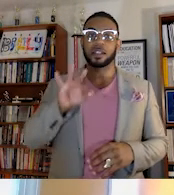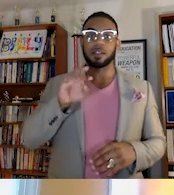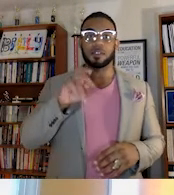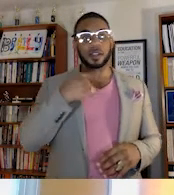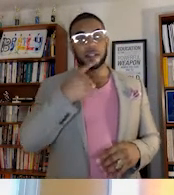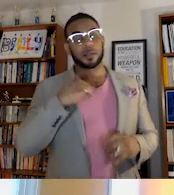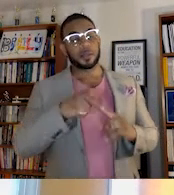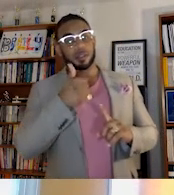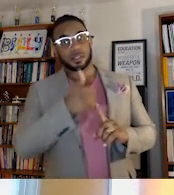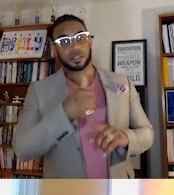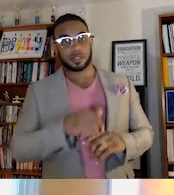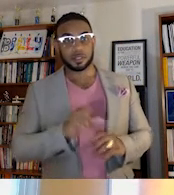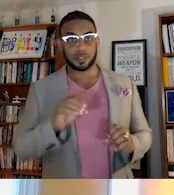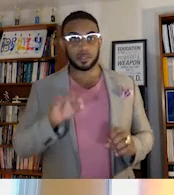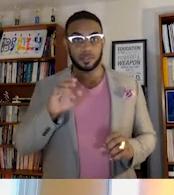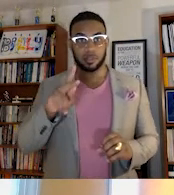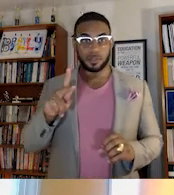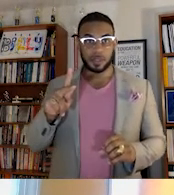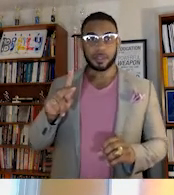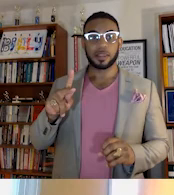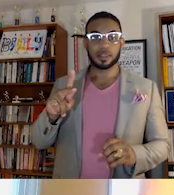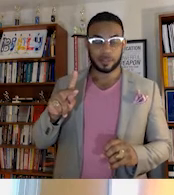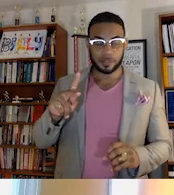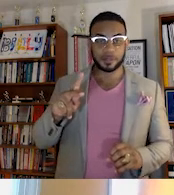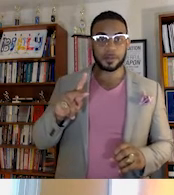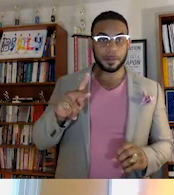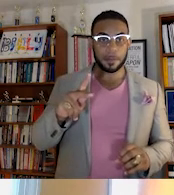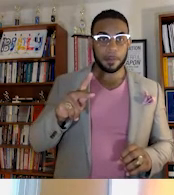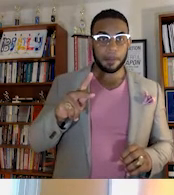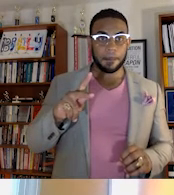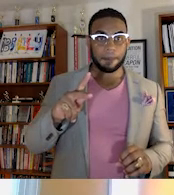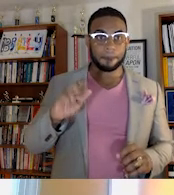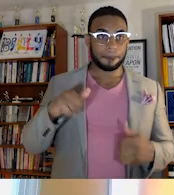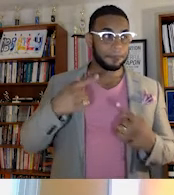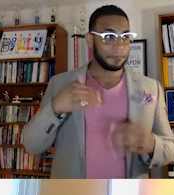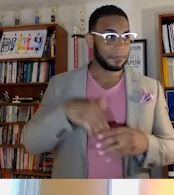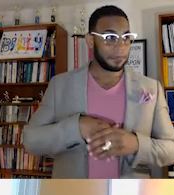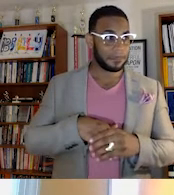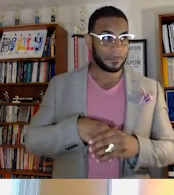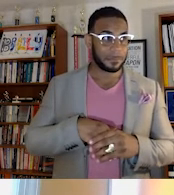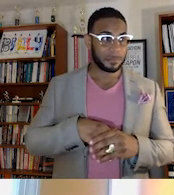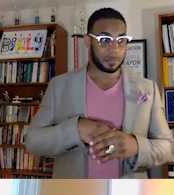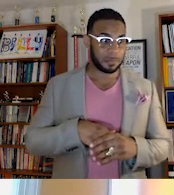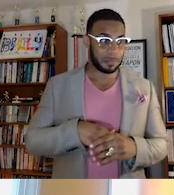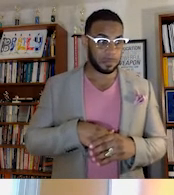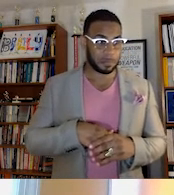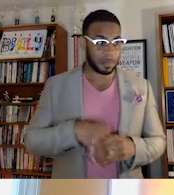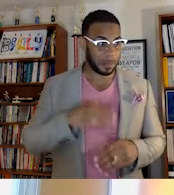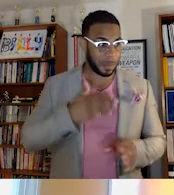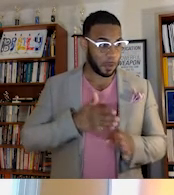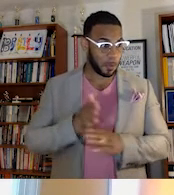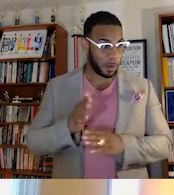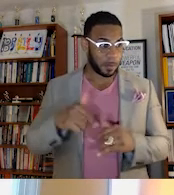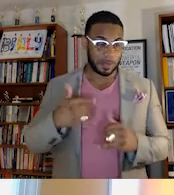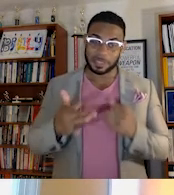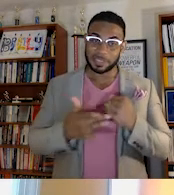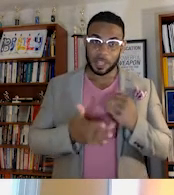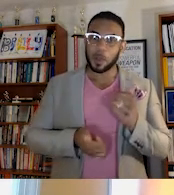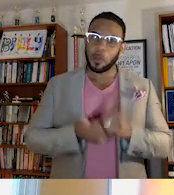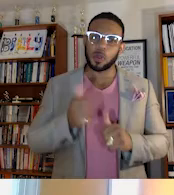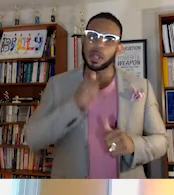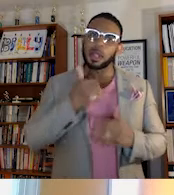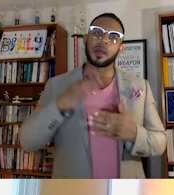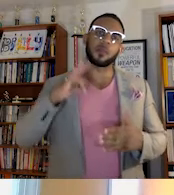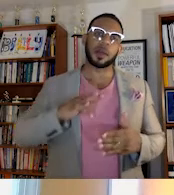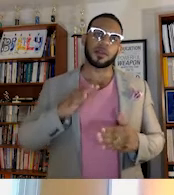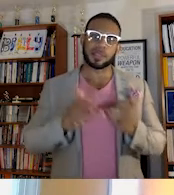us about yourself. So Franklin Rosado, I've been in, my career has been tech, mostly